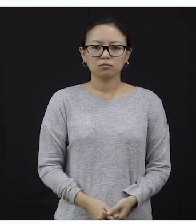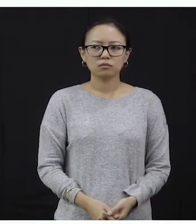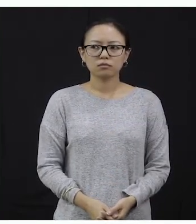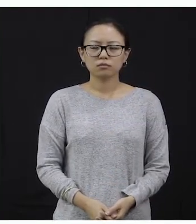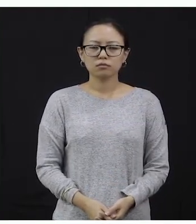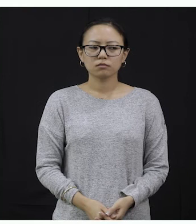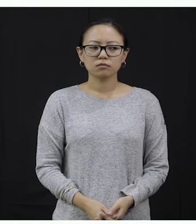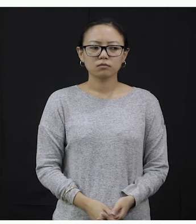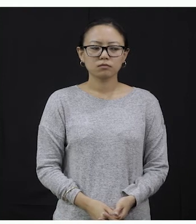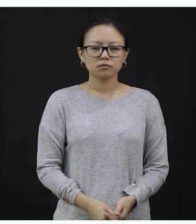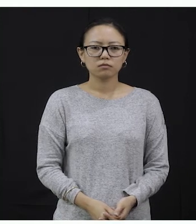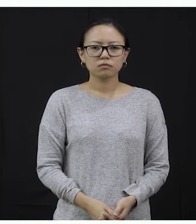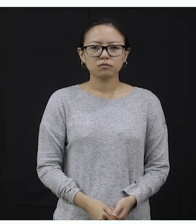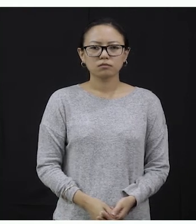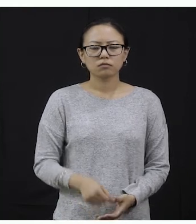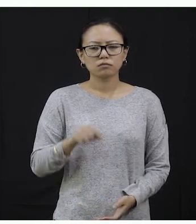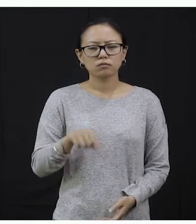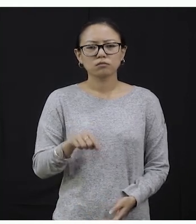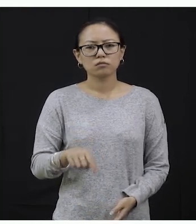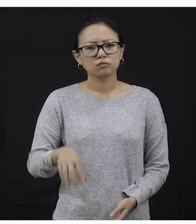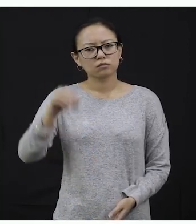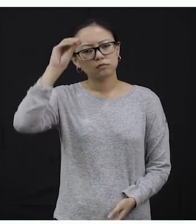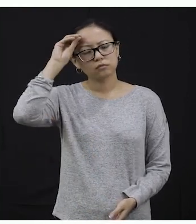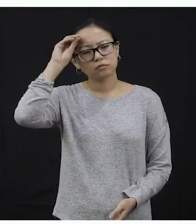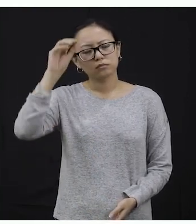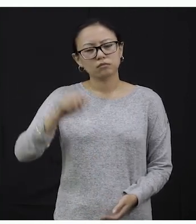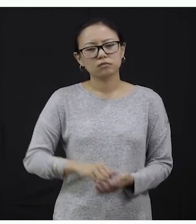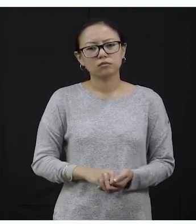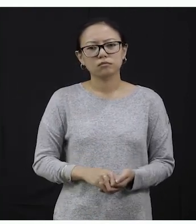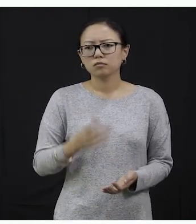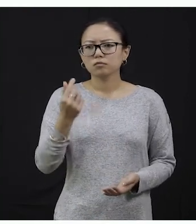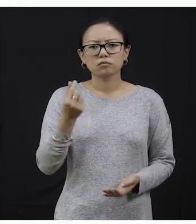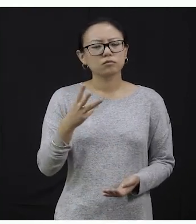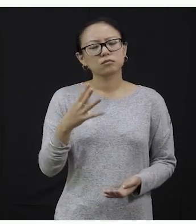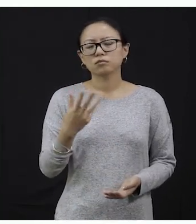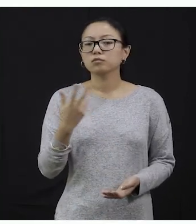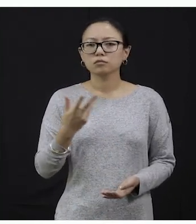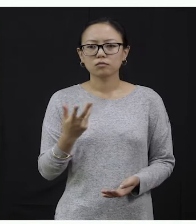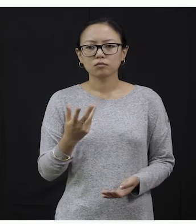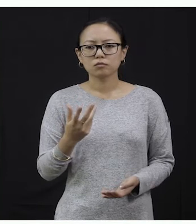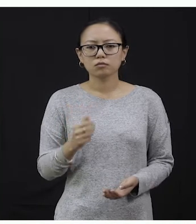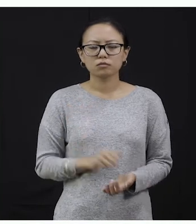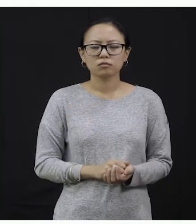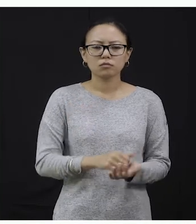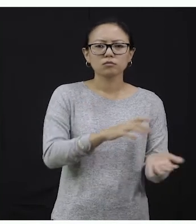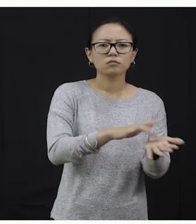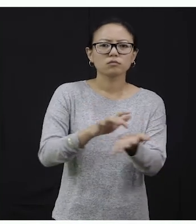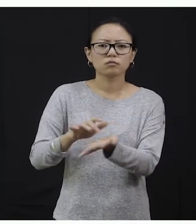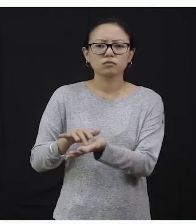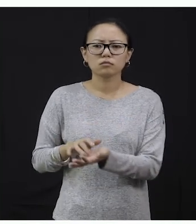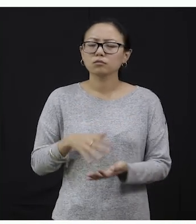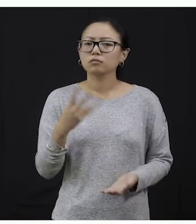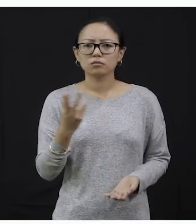Okay, so now we have learned what numbers are, what are place value. Now let's discuss about some expanded